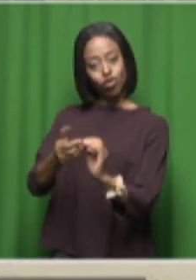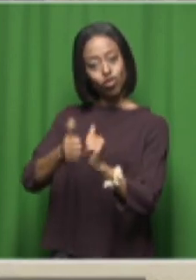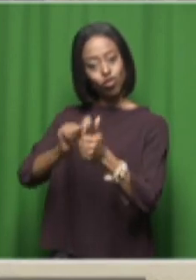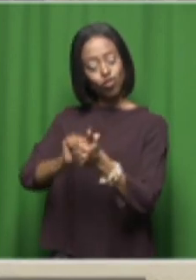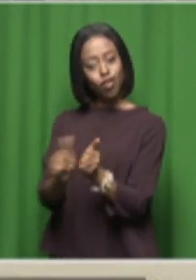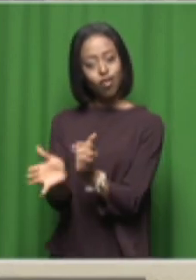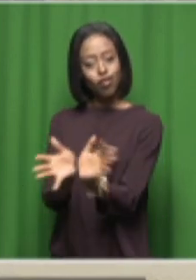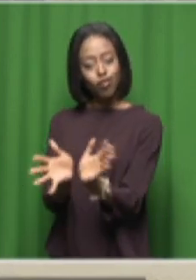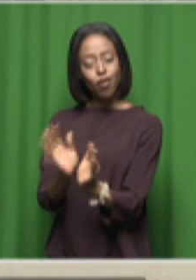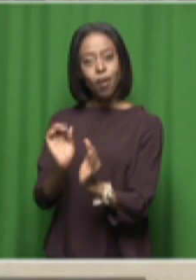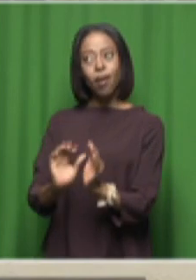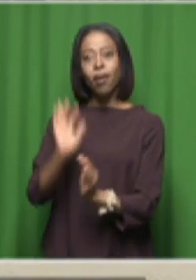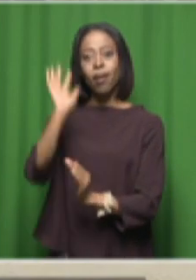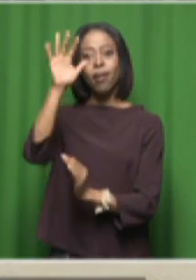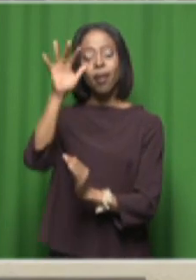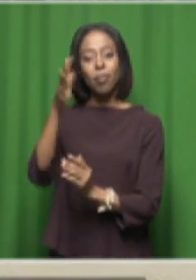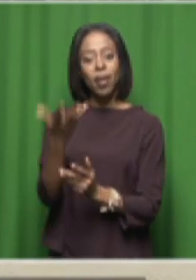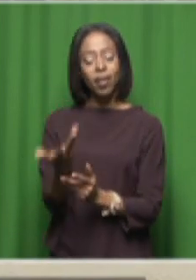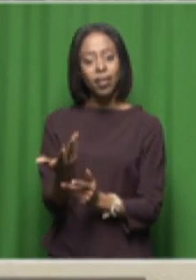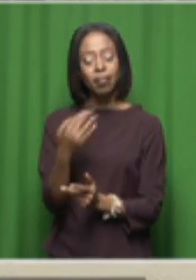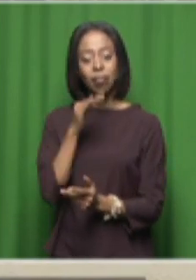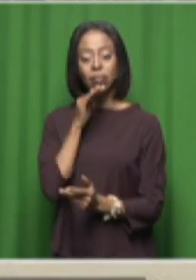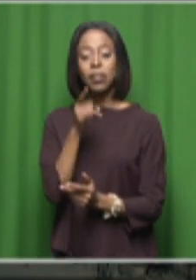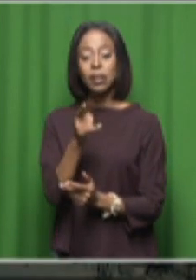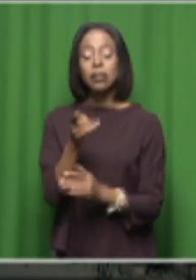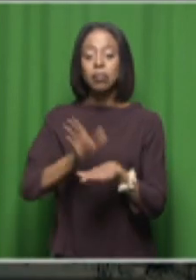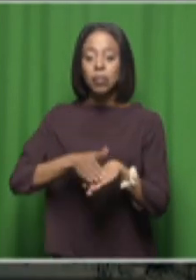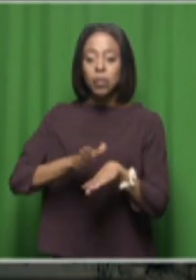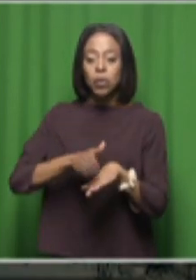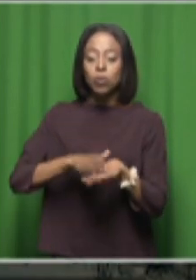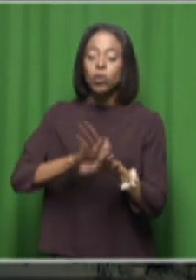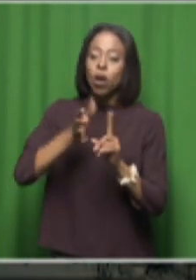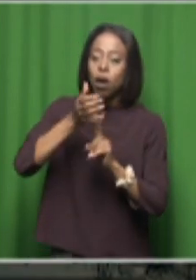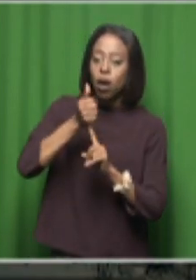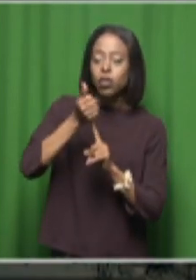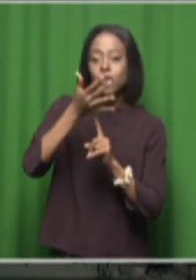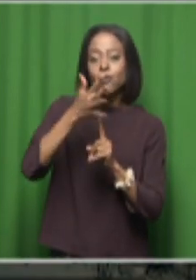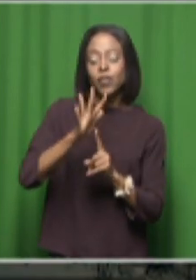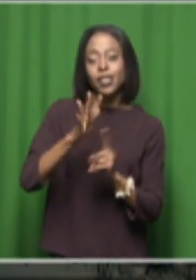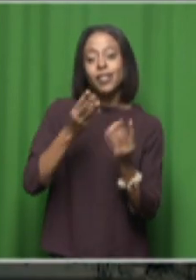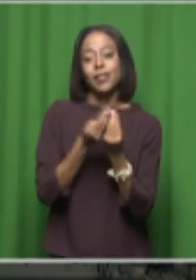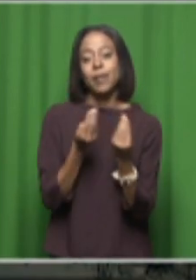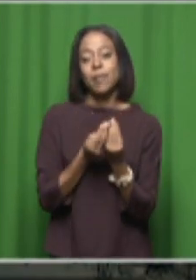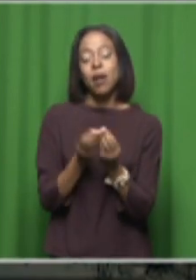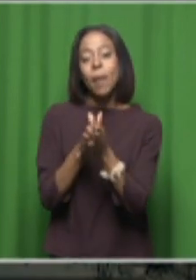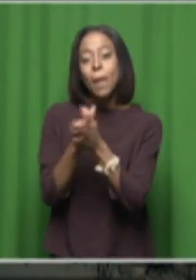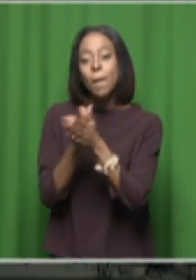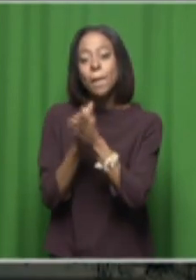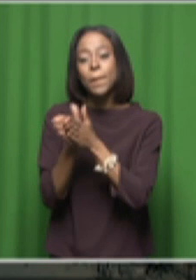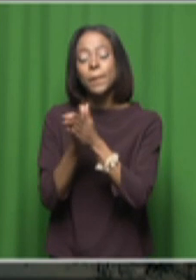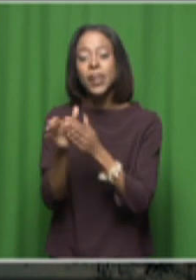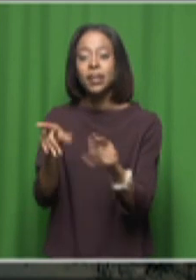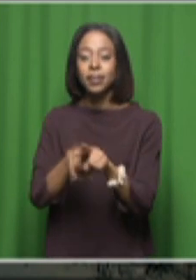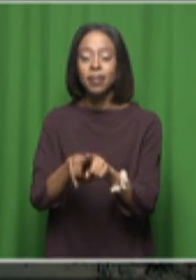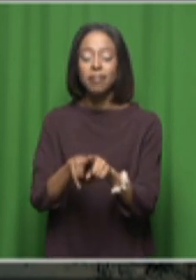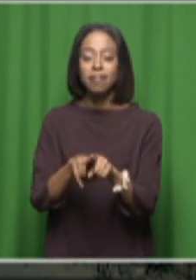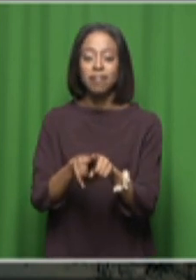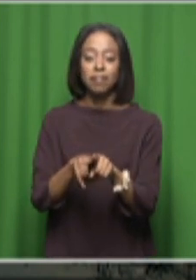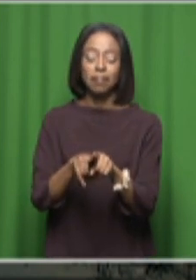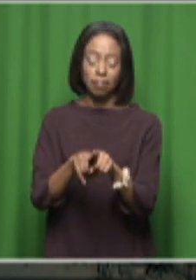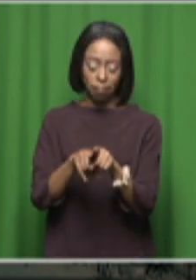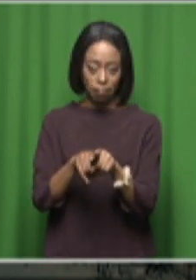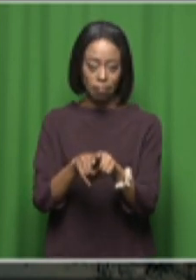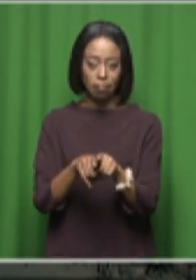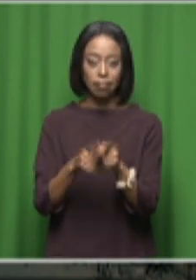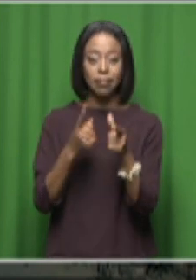like soccer or netball, you have a sense of achievement, of accomplishment, and you're motivated and you can go right back.